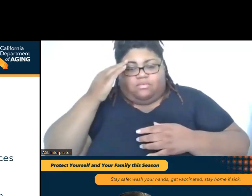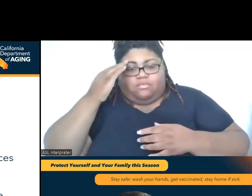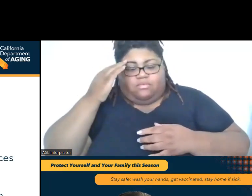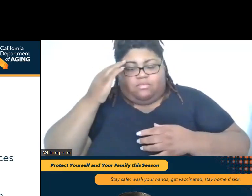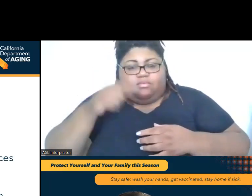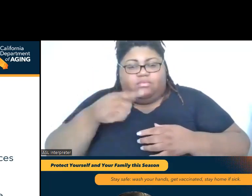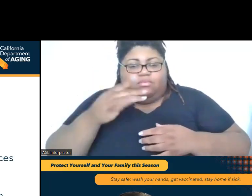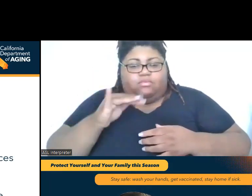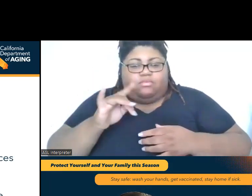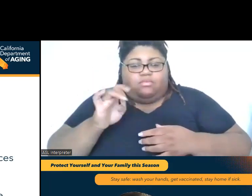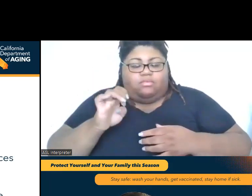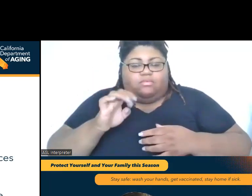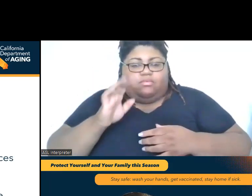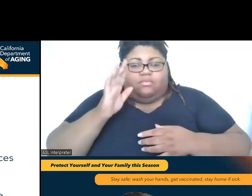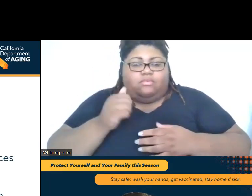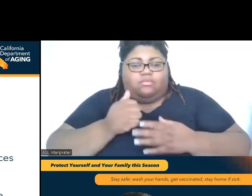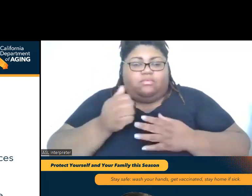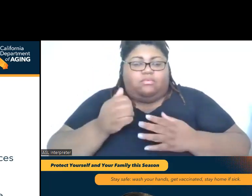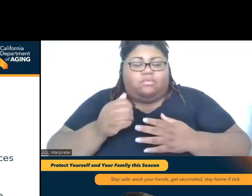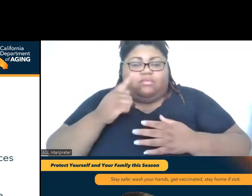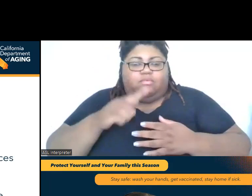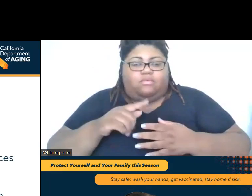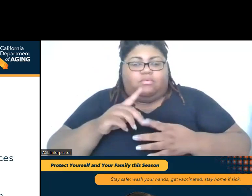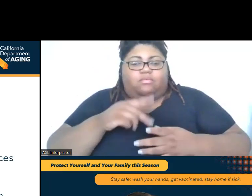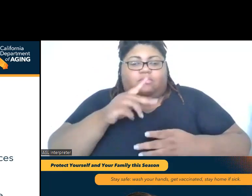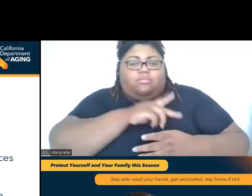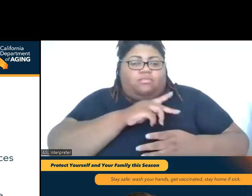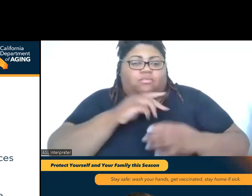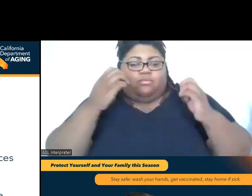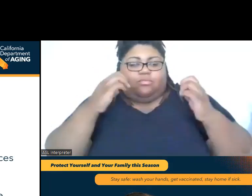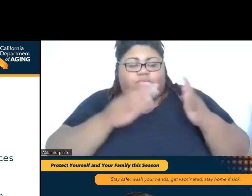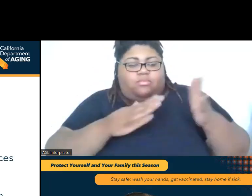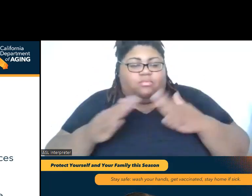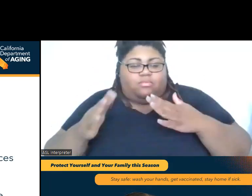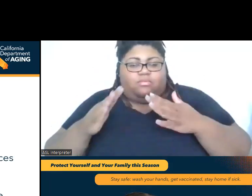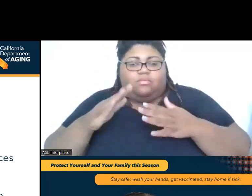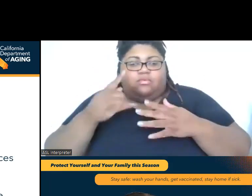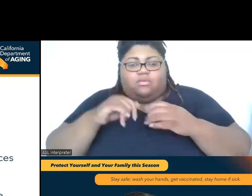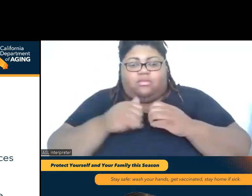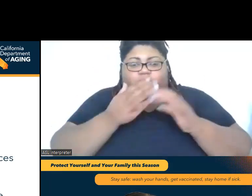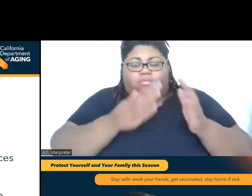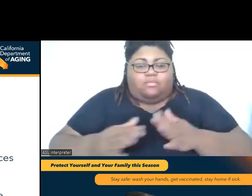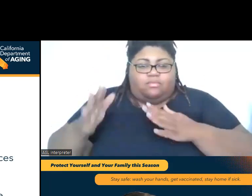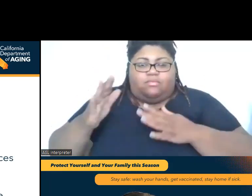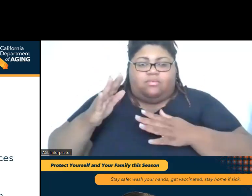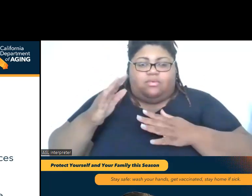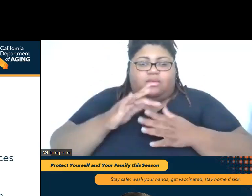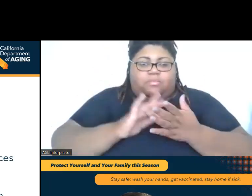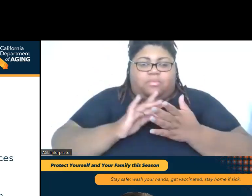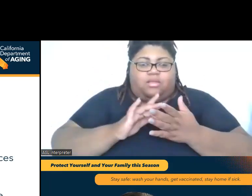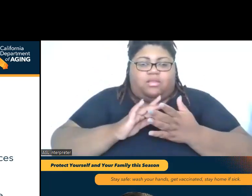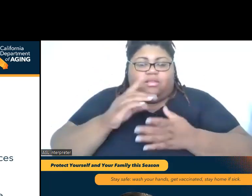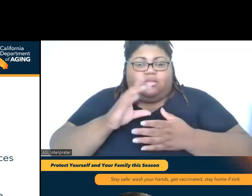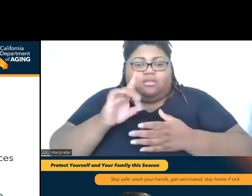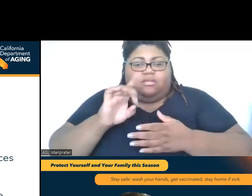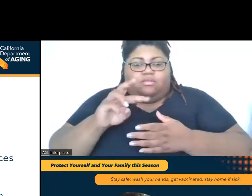there's tips to prepare a personal emergency plan, to preparing medical devices that require electricity, and information about